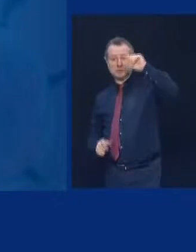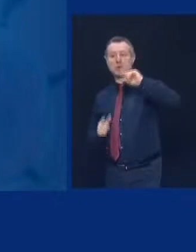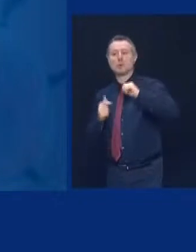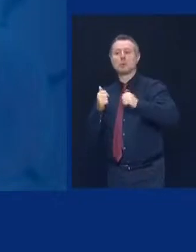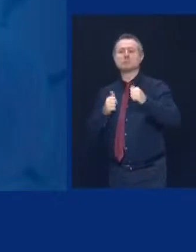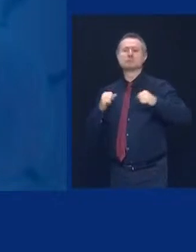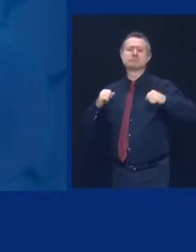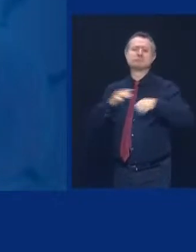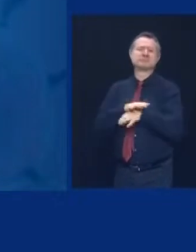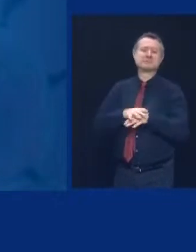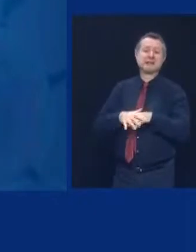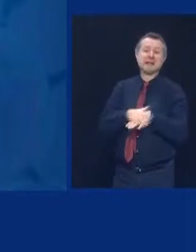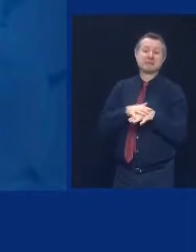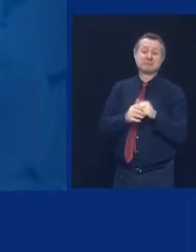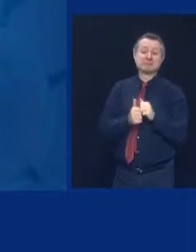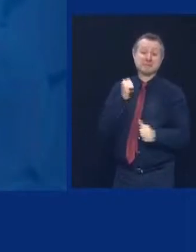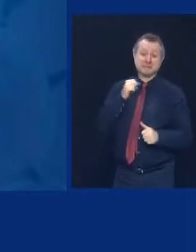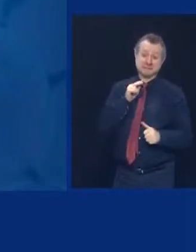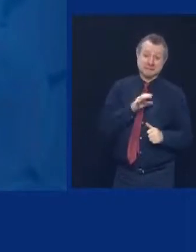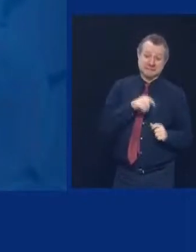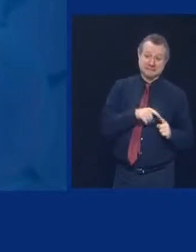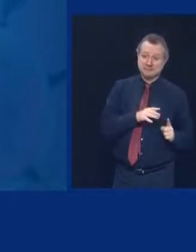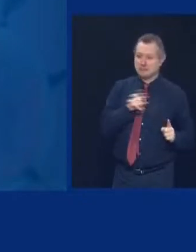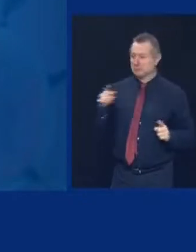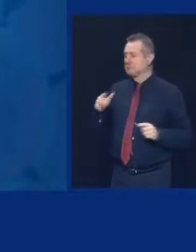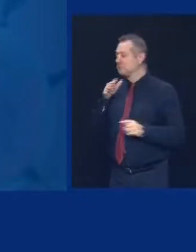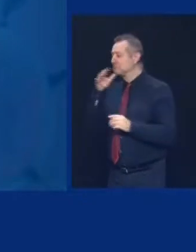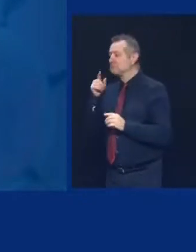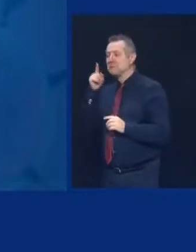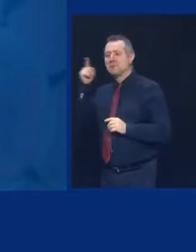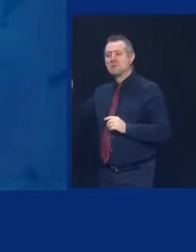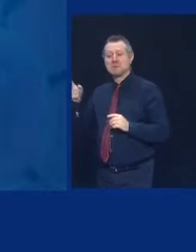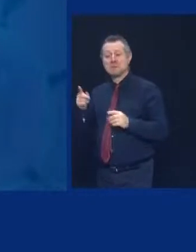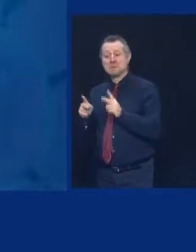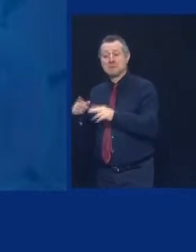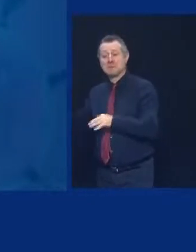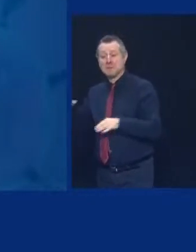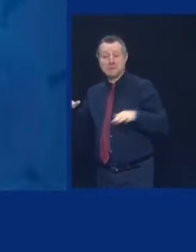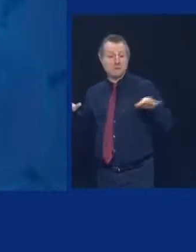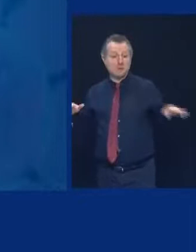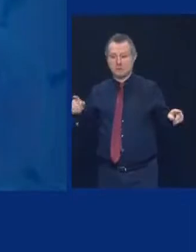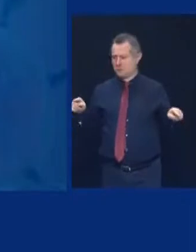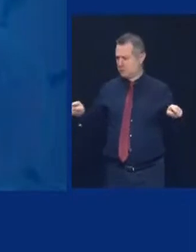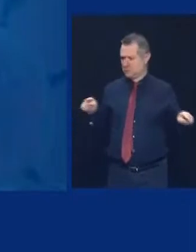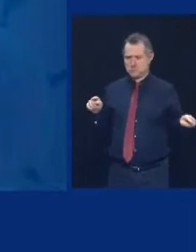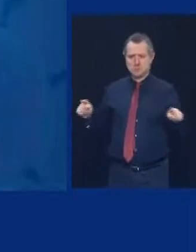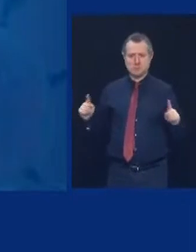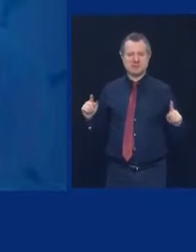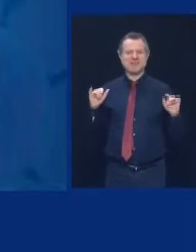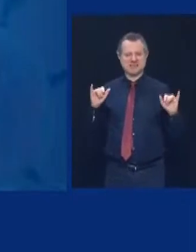populated area is also a more sophisticated analysis tool,